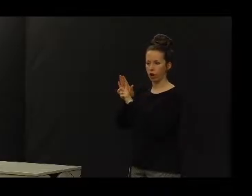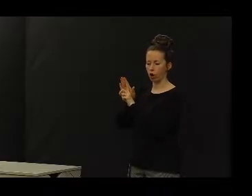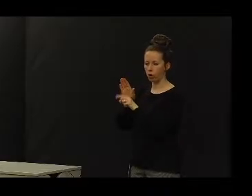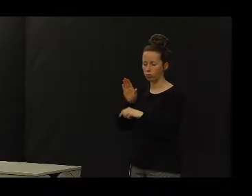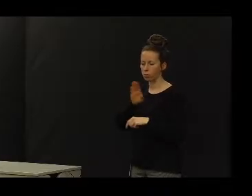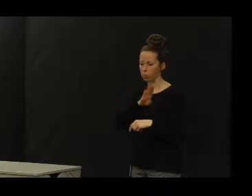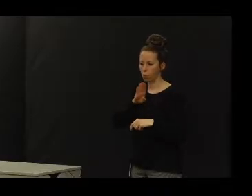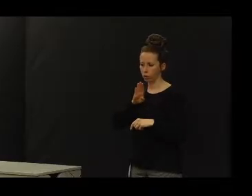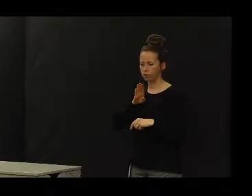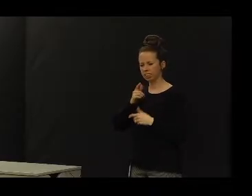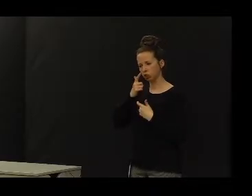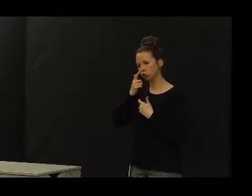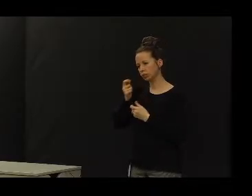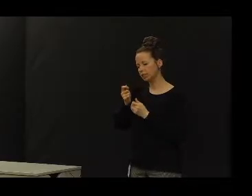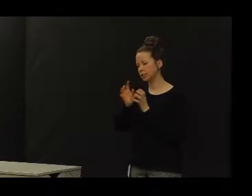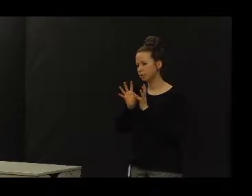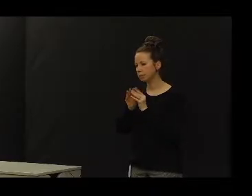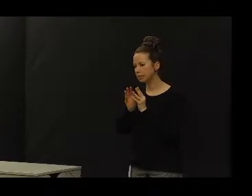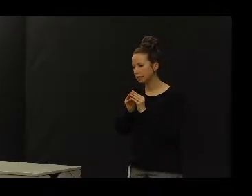meeting.